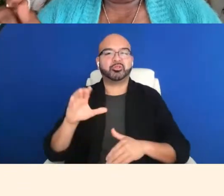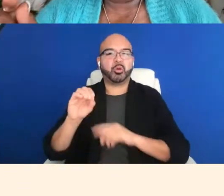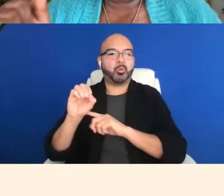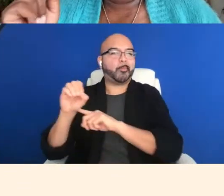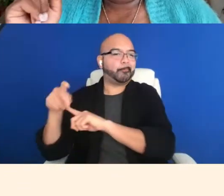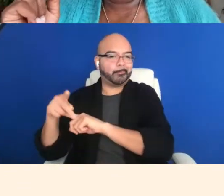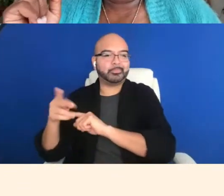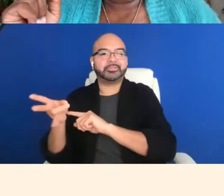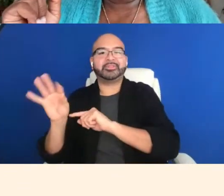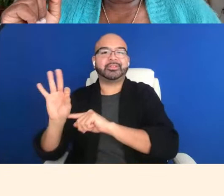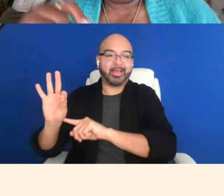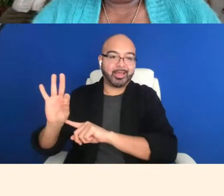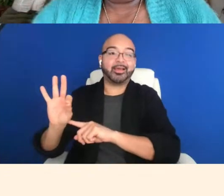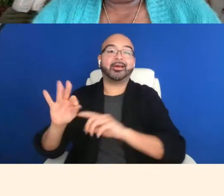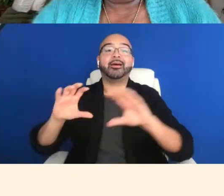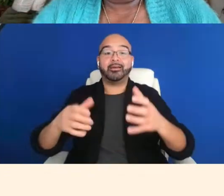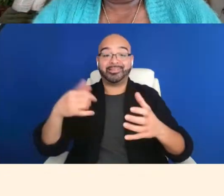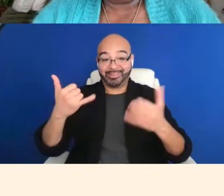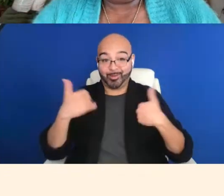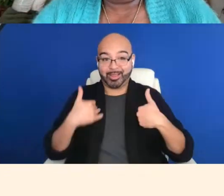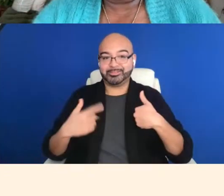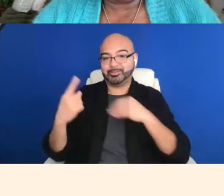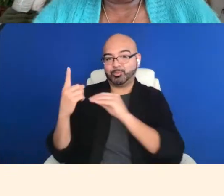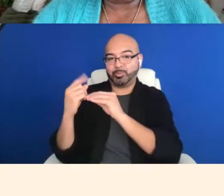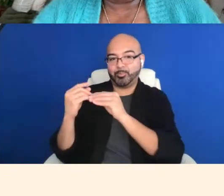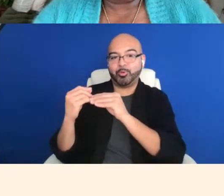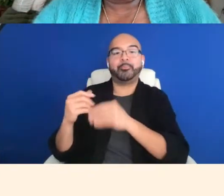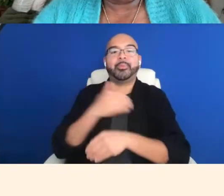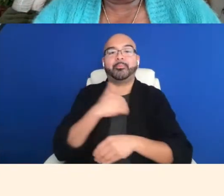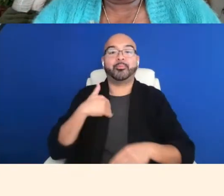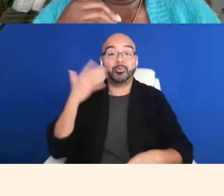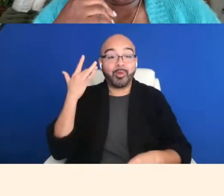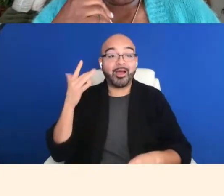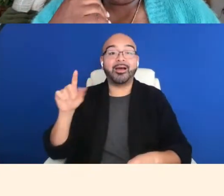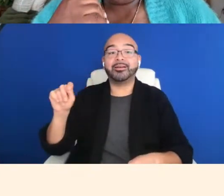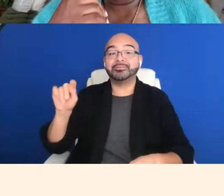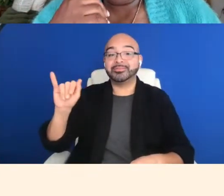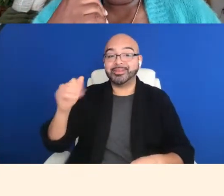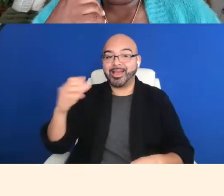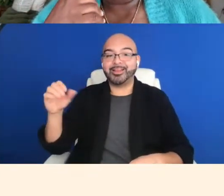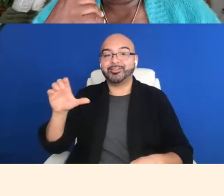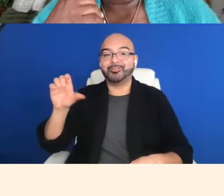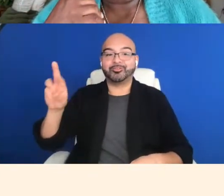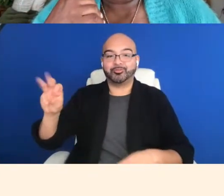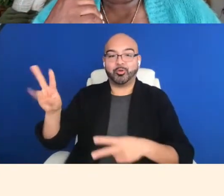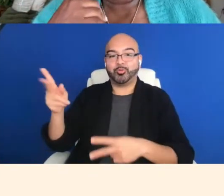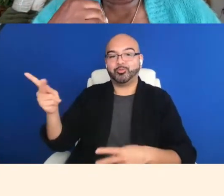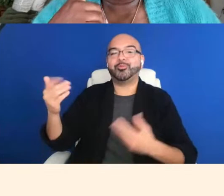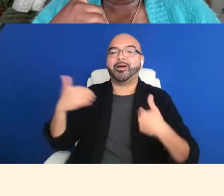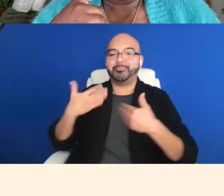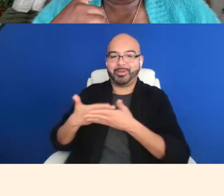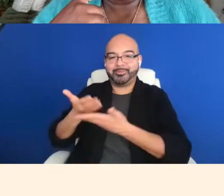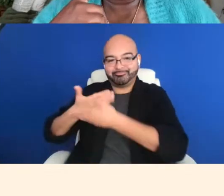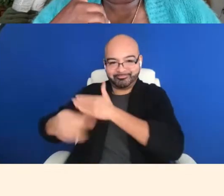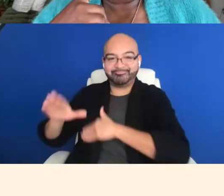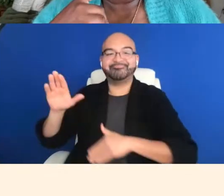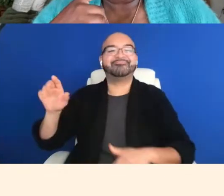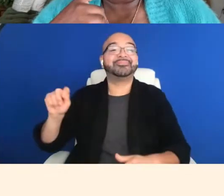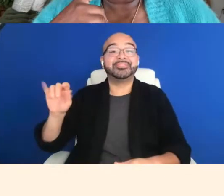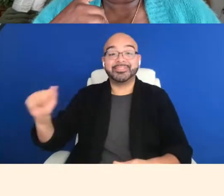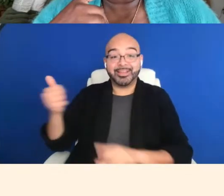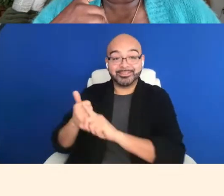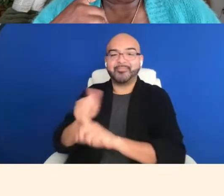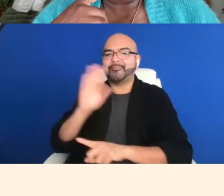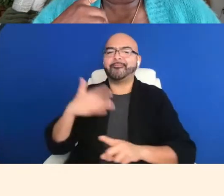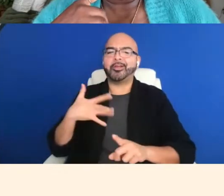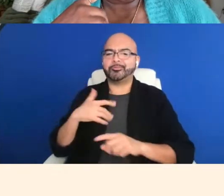who now has an additional member because Tia and Crow have had a baby. And Tia never felt like she was secure enough or stable